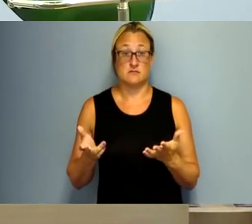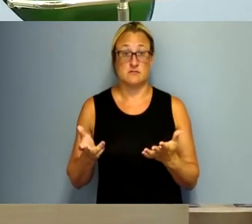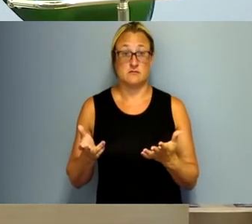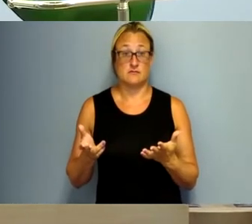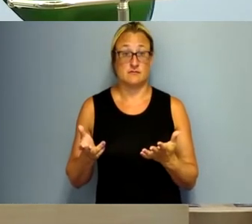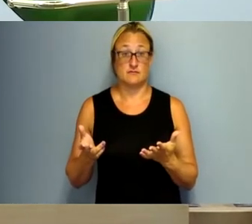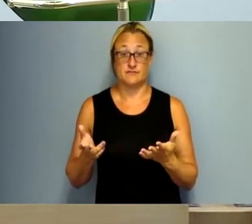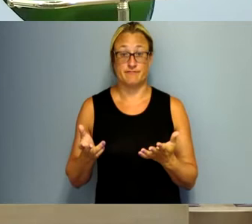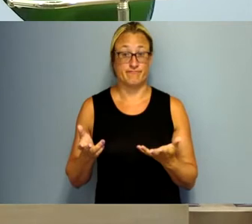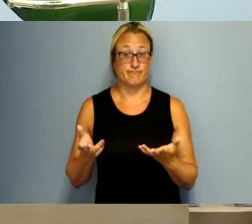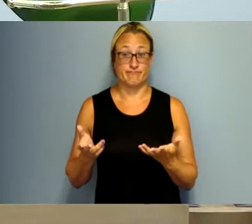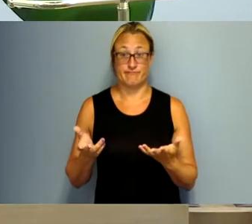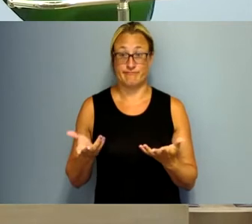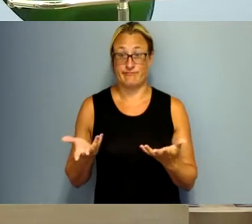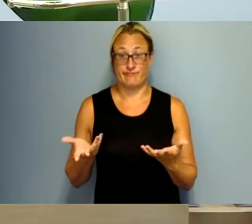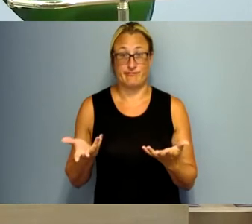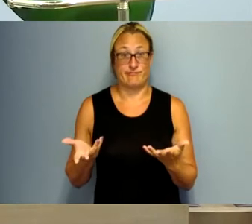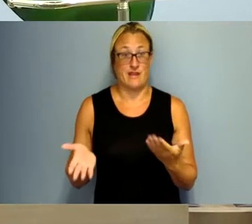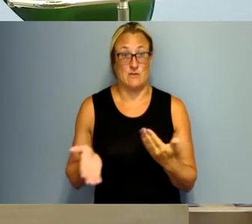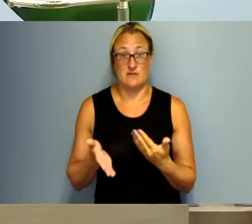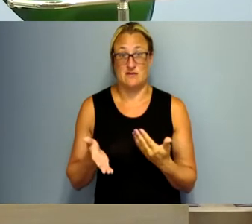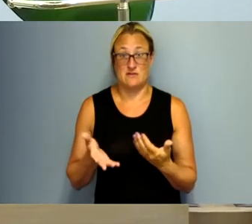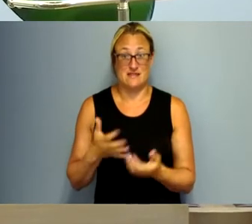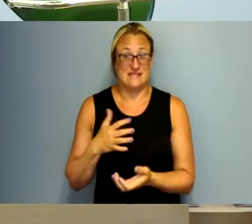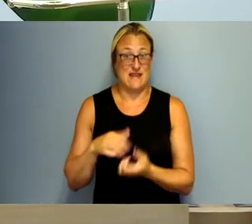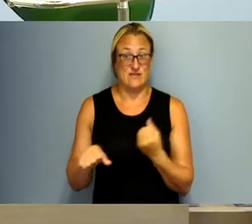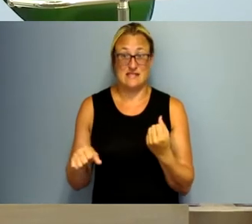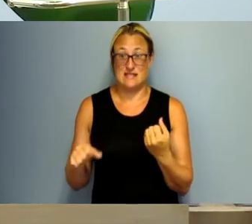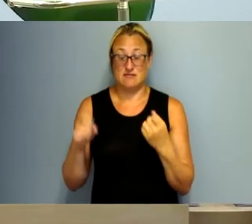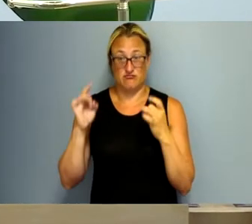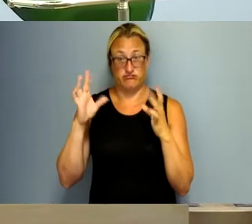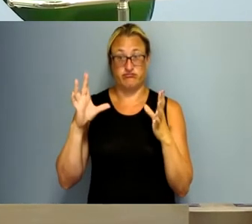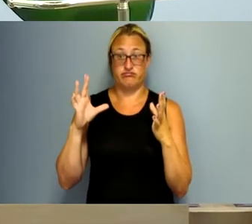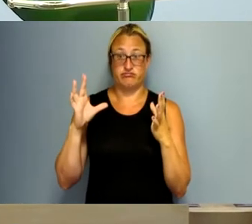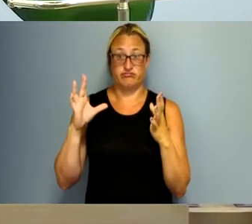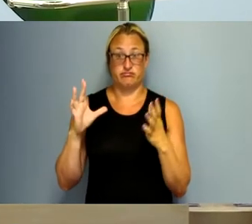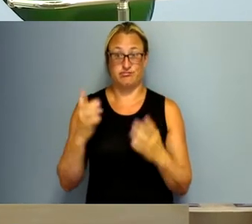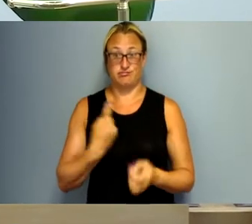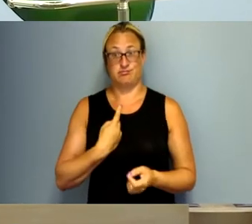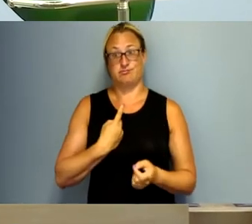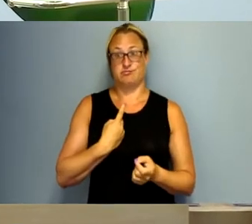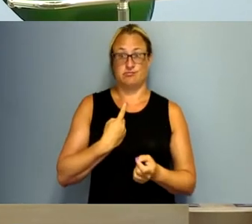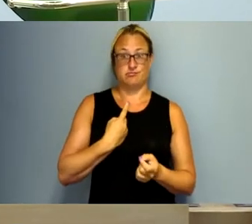It was kind of just almost devastating being in that room.